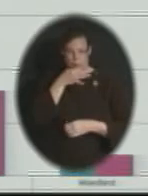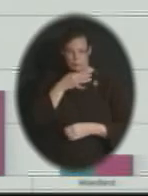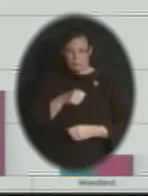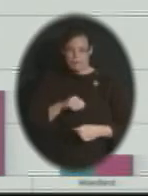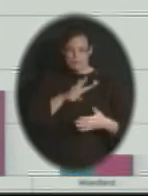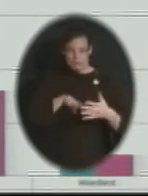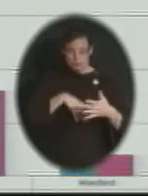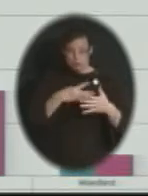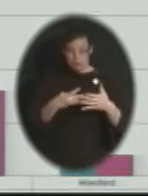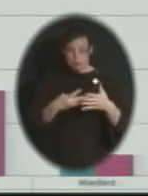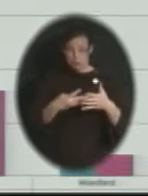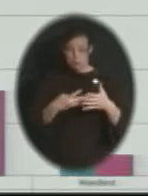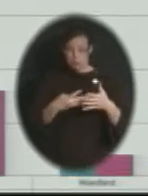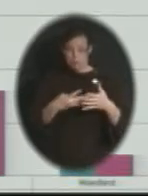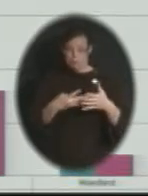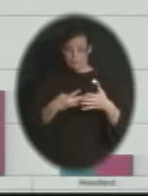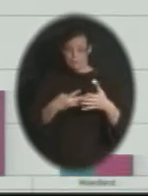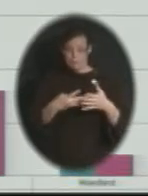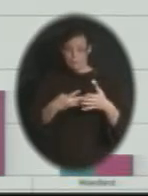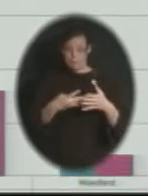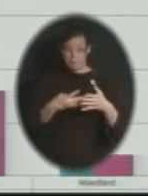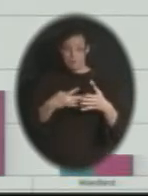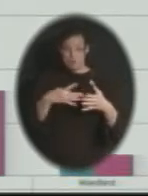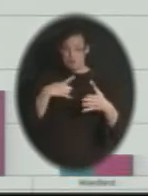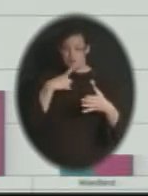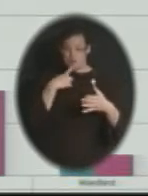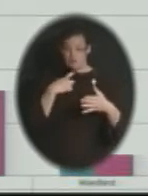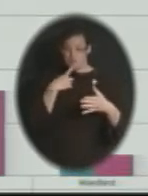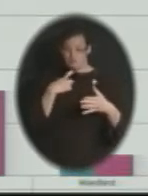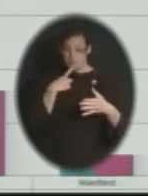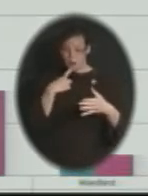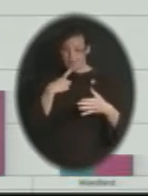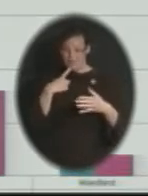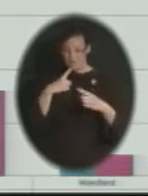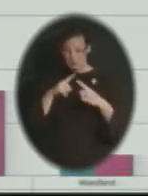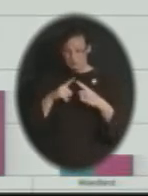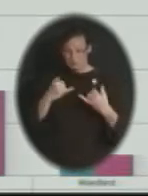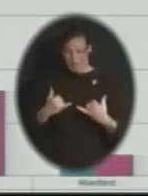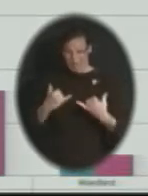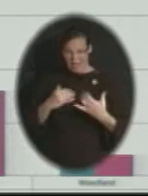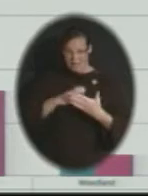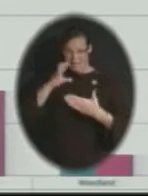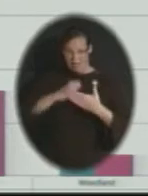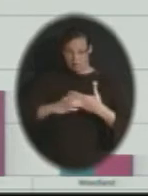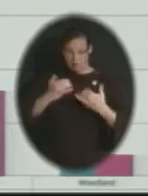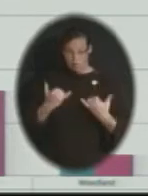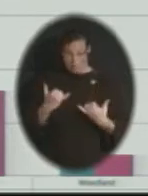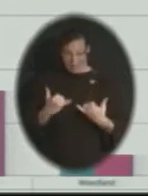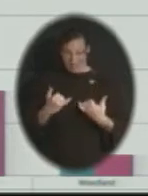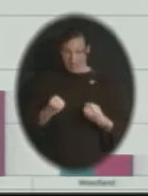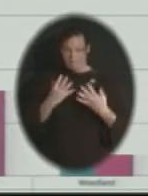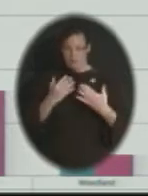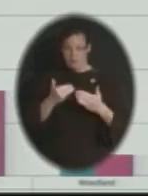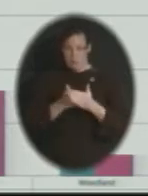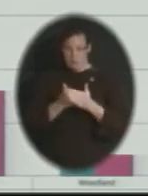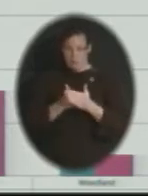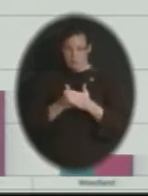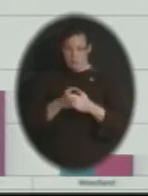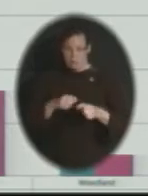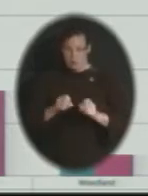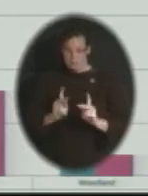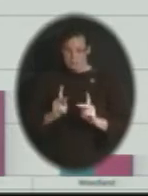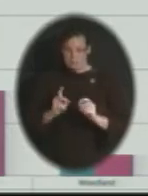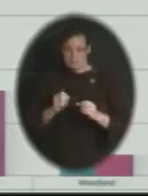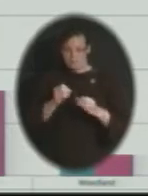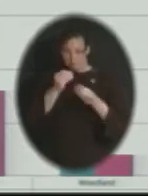This chart, the red is to date, calendar to date, how many new permits have been issued